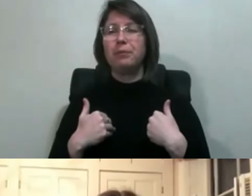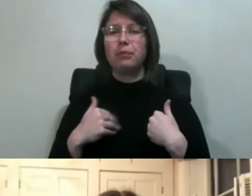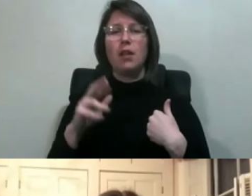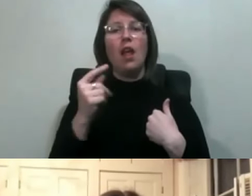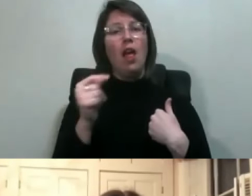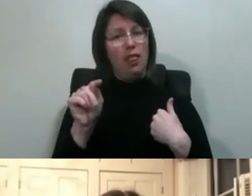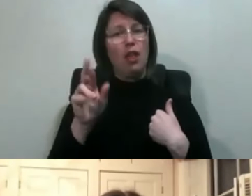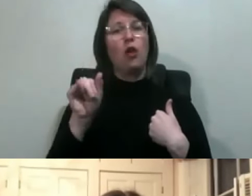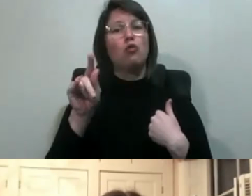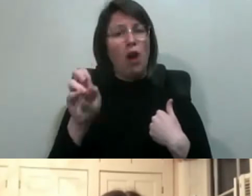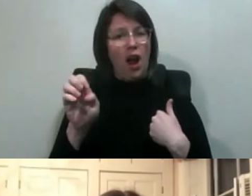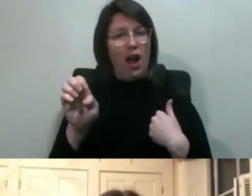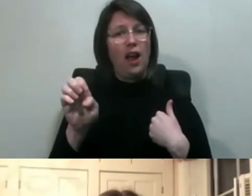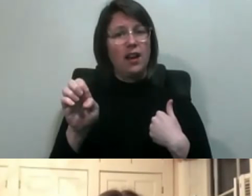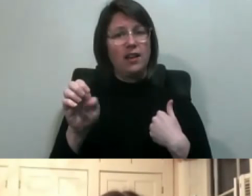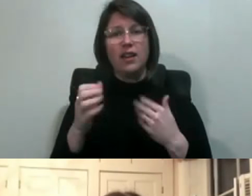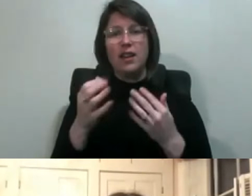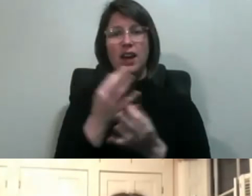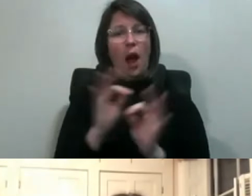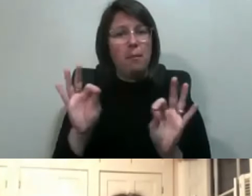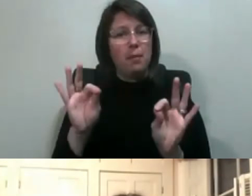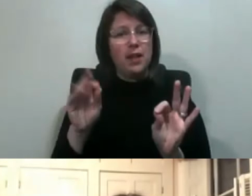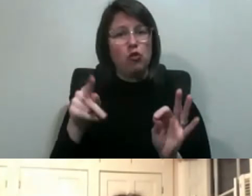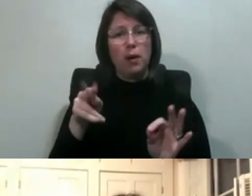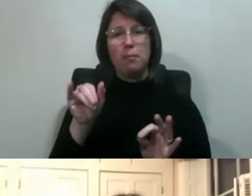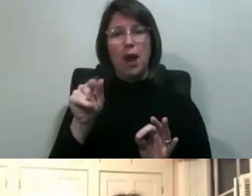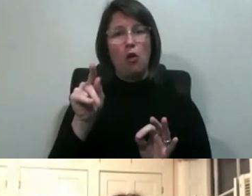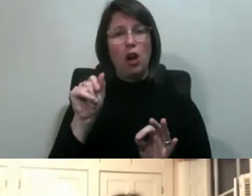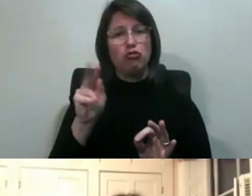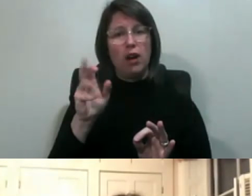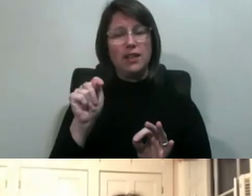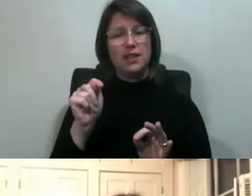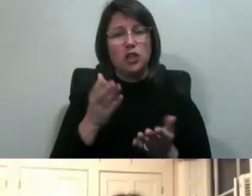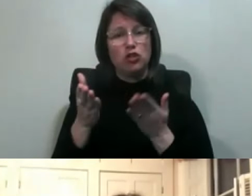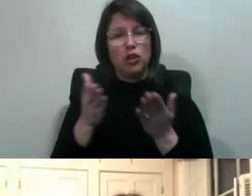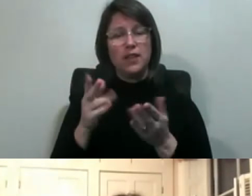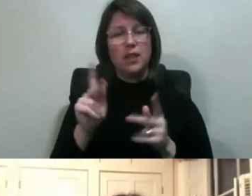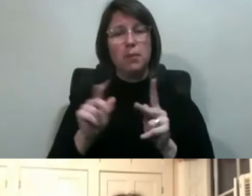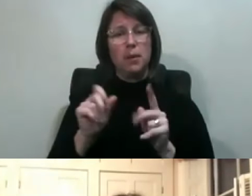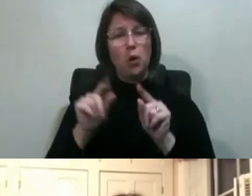ride complimentary paratransit service, so folks can go to